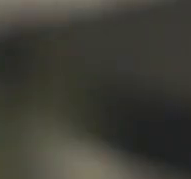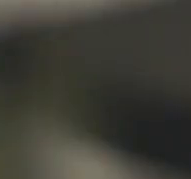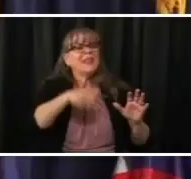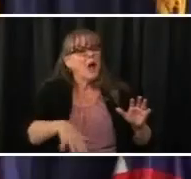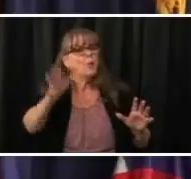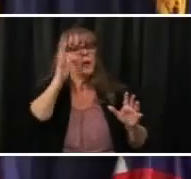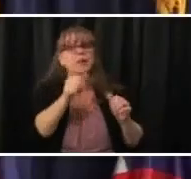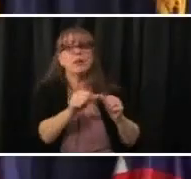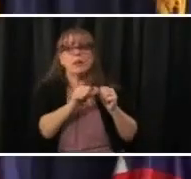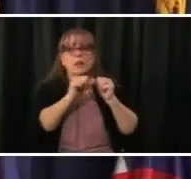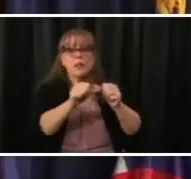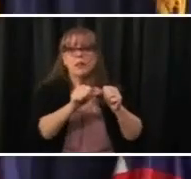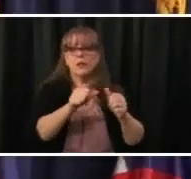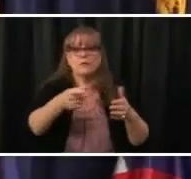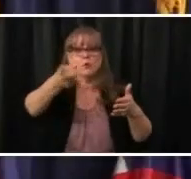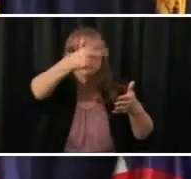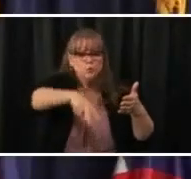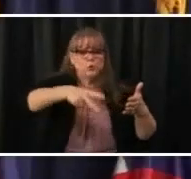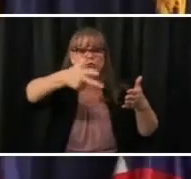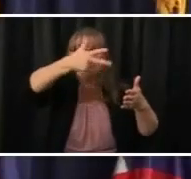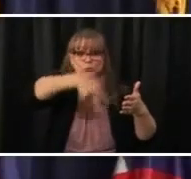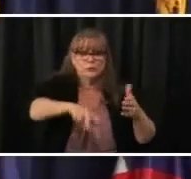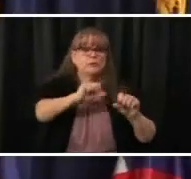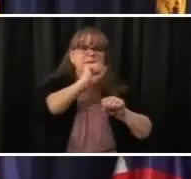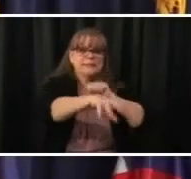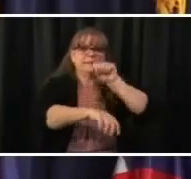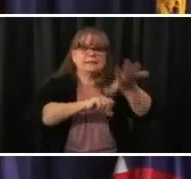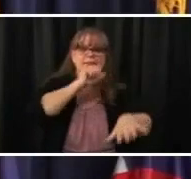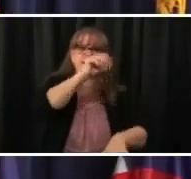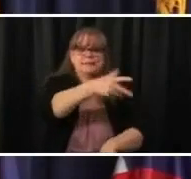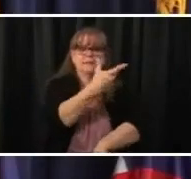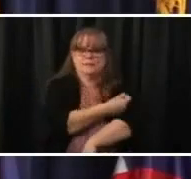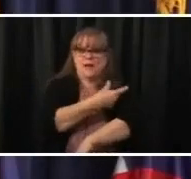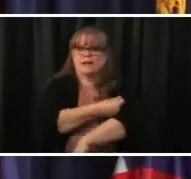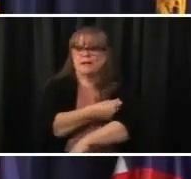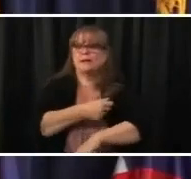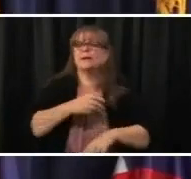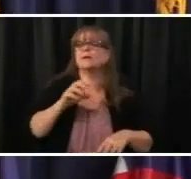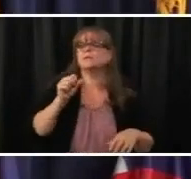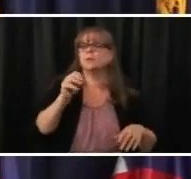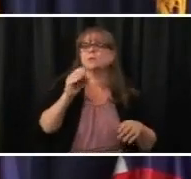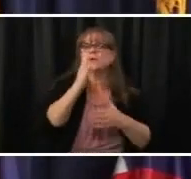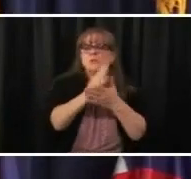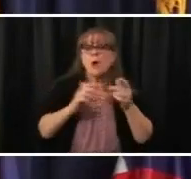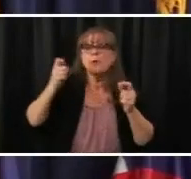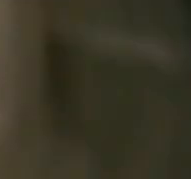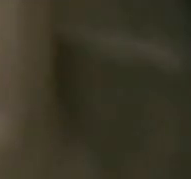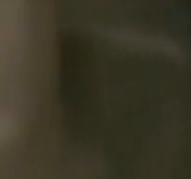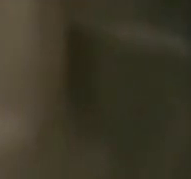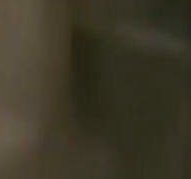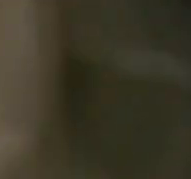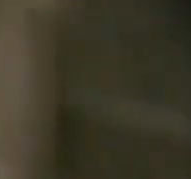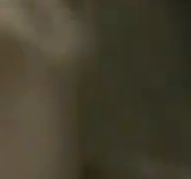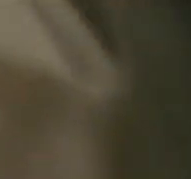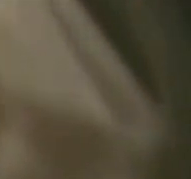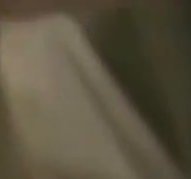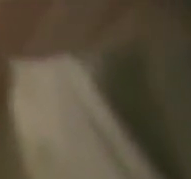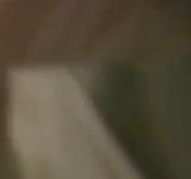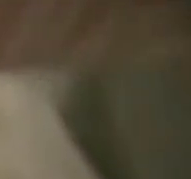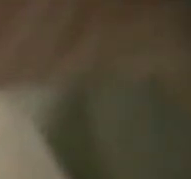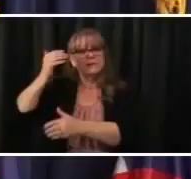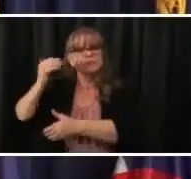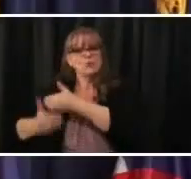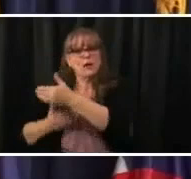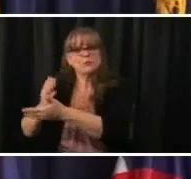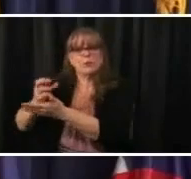about that. I think there's increasing frustration about the lack of visibility into the quantity of Johnson & Johnson supply. What we should know is when and if